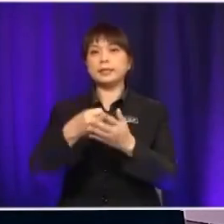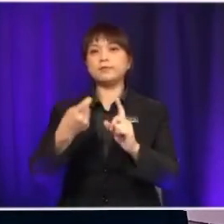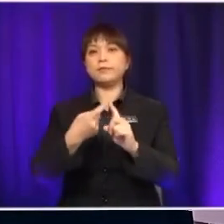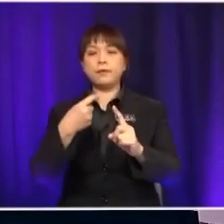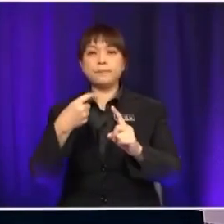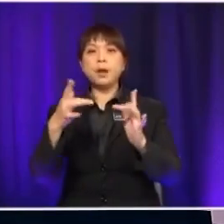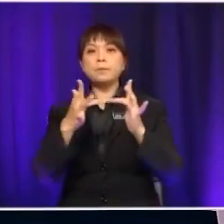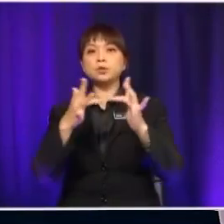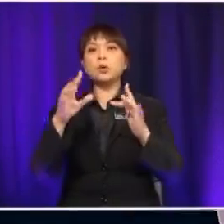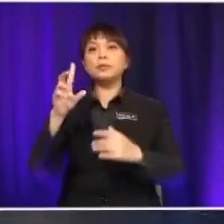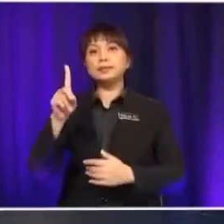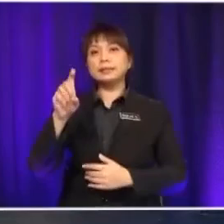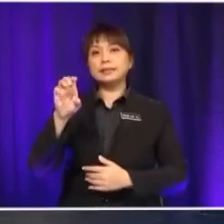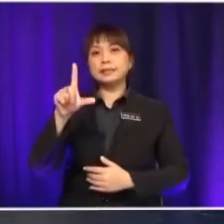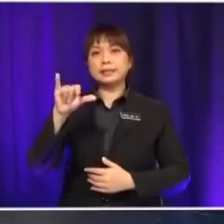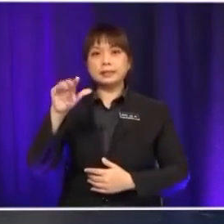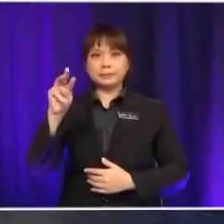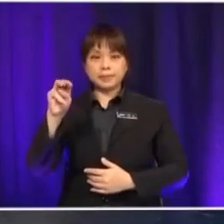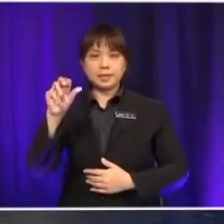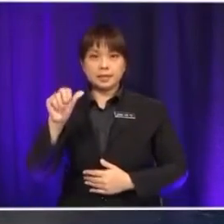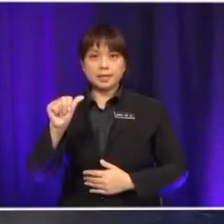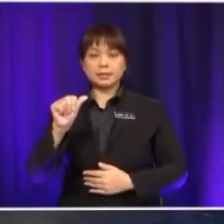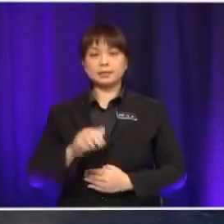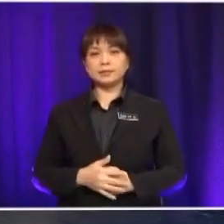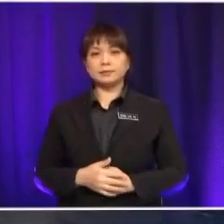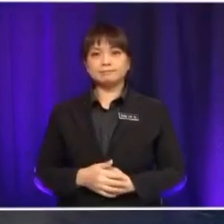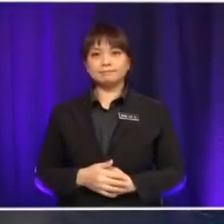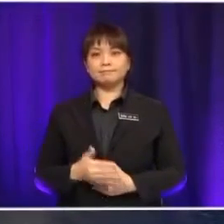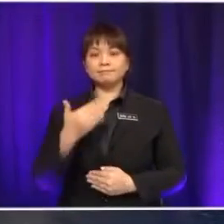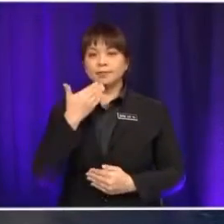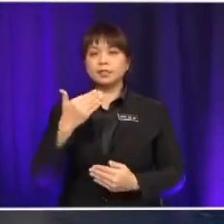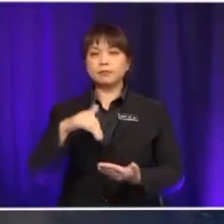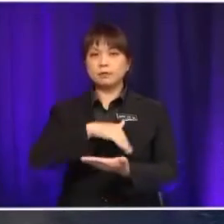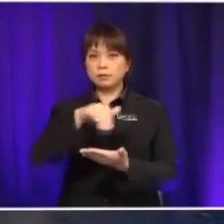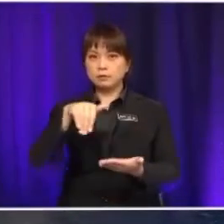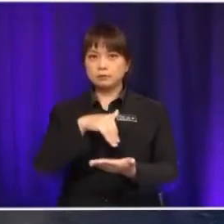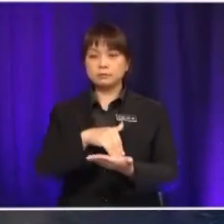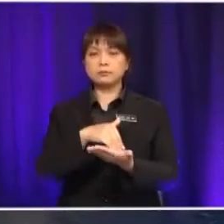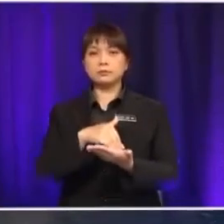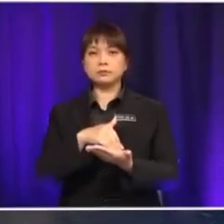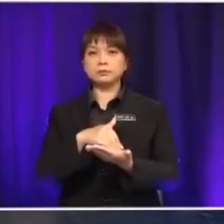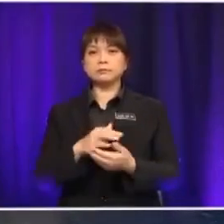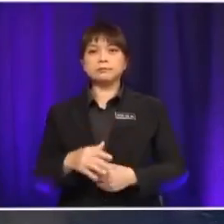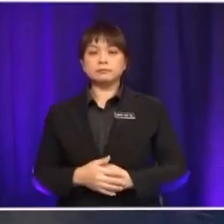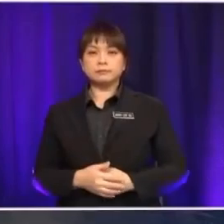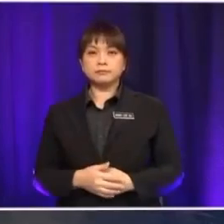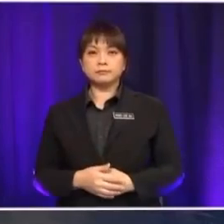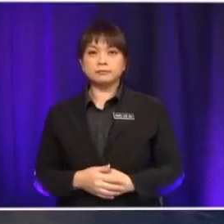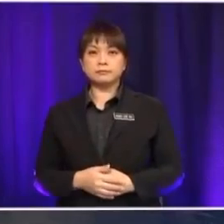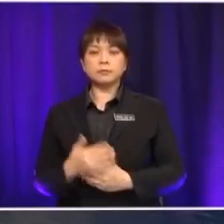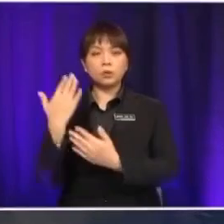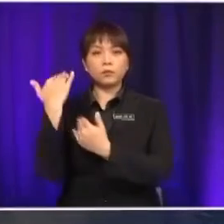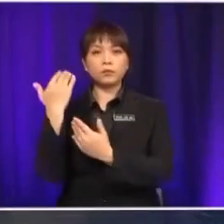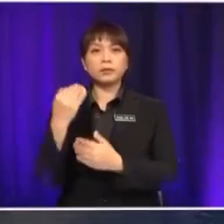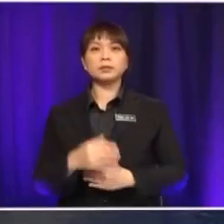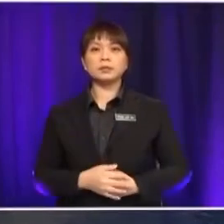2.0, right? All right. So Yeah. once again, thank you, Miss Sim, for our lesson for today, and thank you to our pupils who are currently online. And for those of you watching right now, hopefully